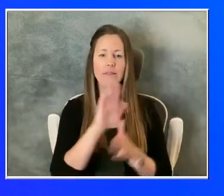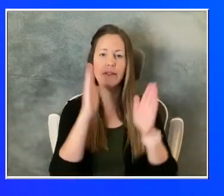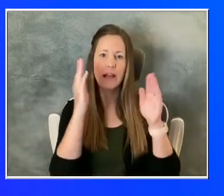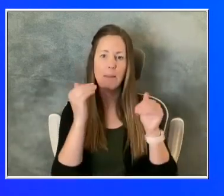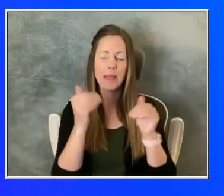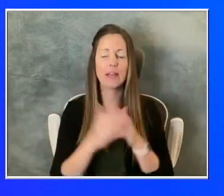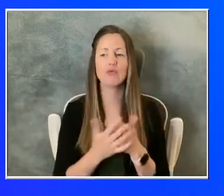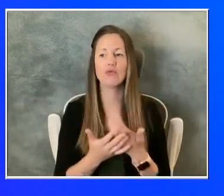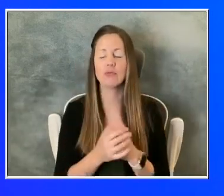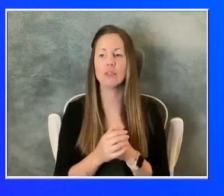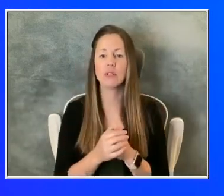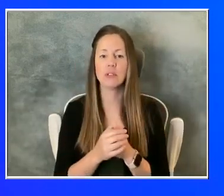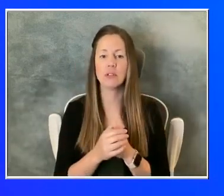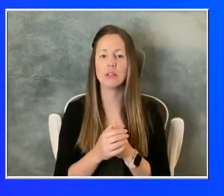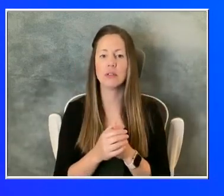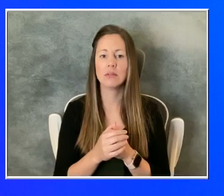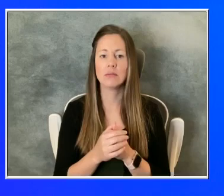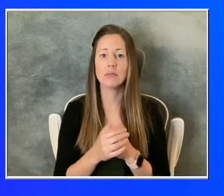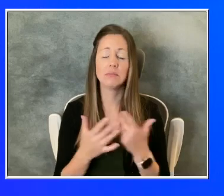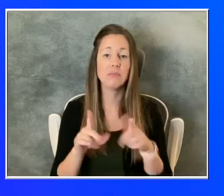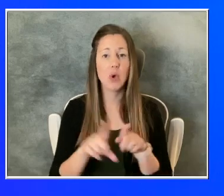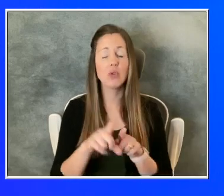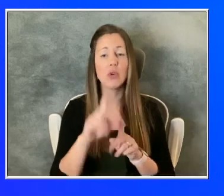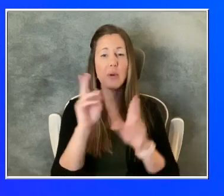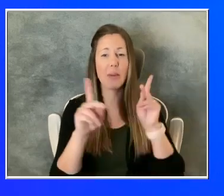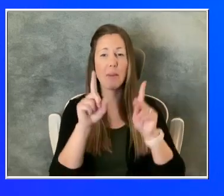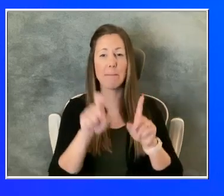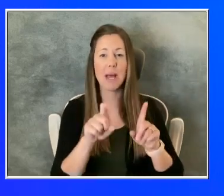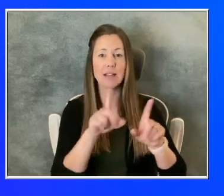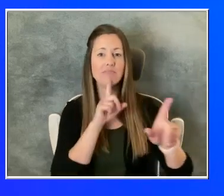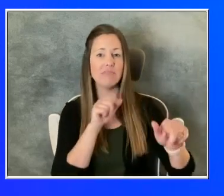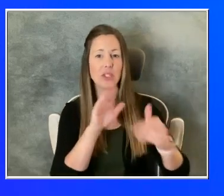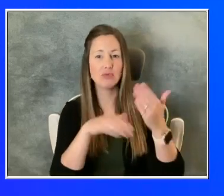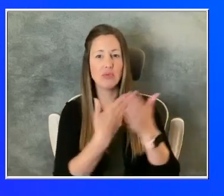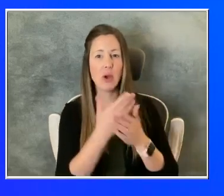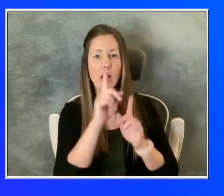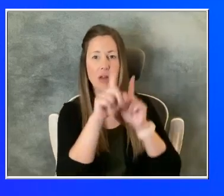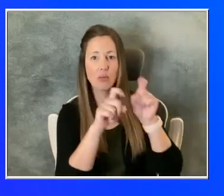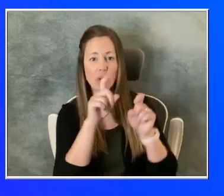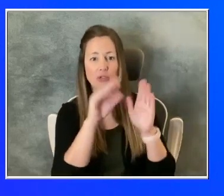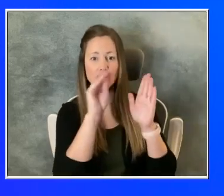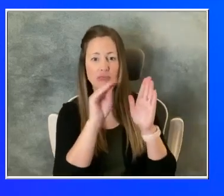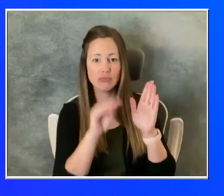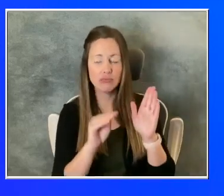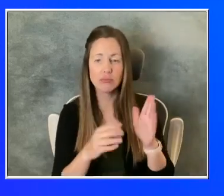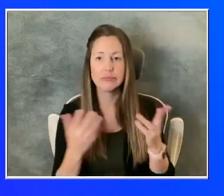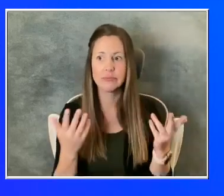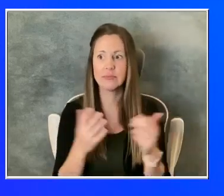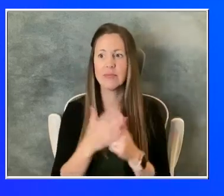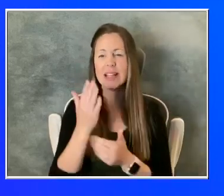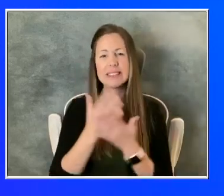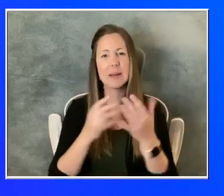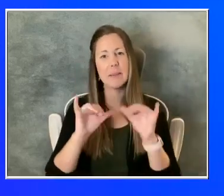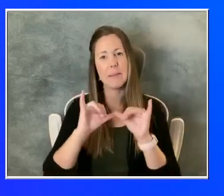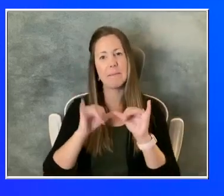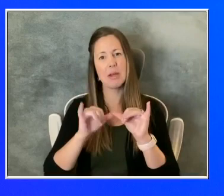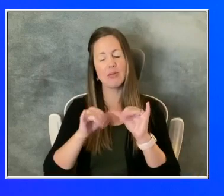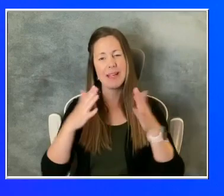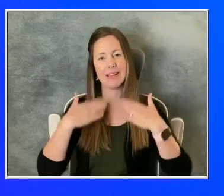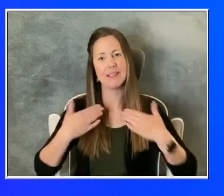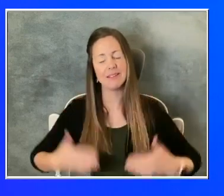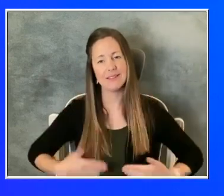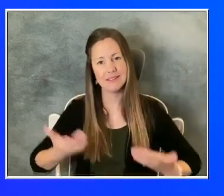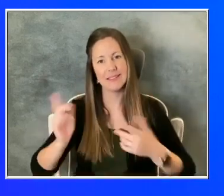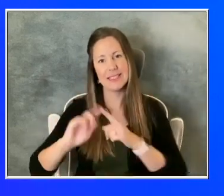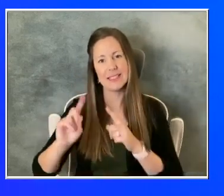answer survey questions. They will also have limited physical measurement, and they will be expected to